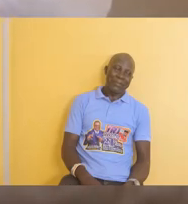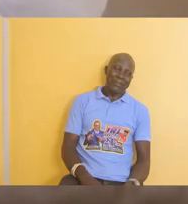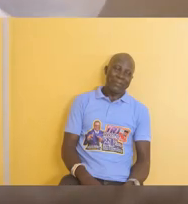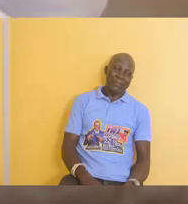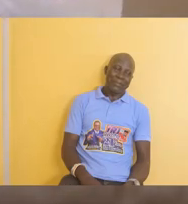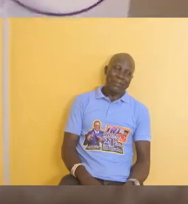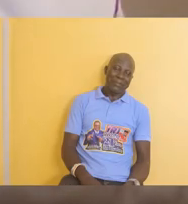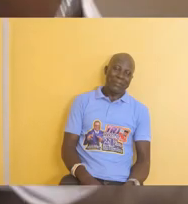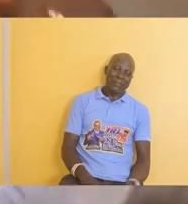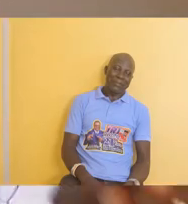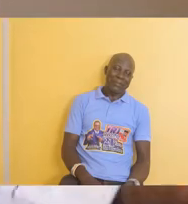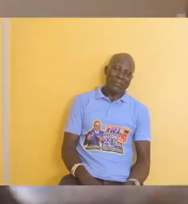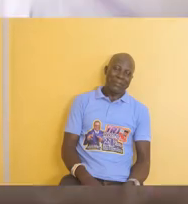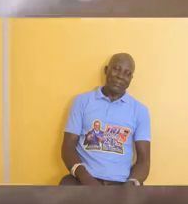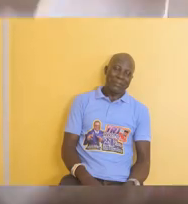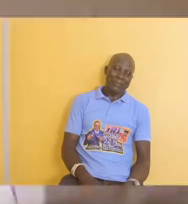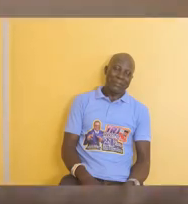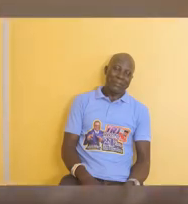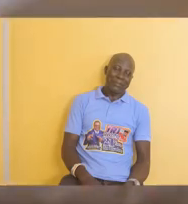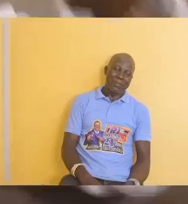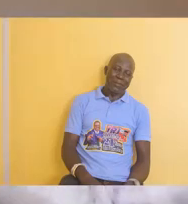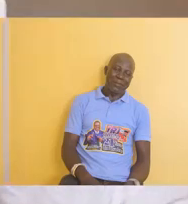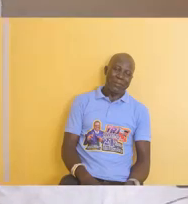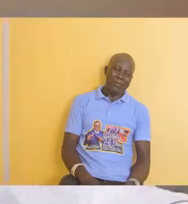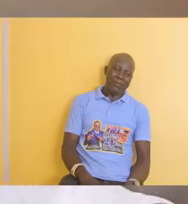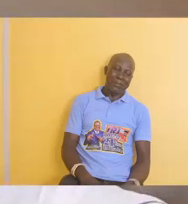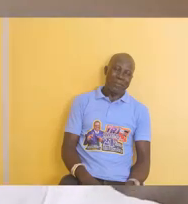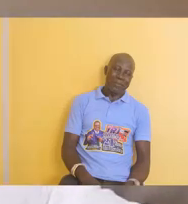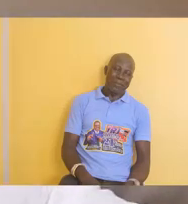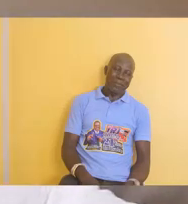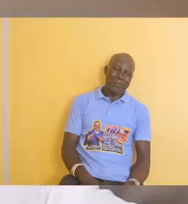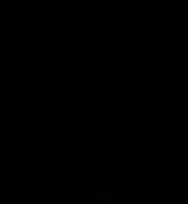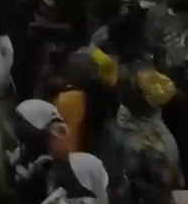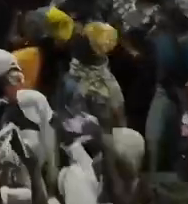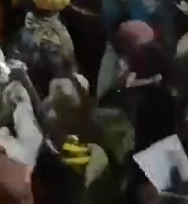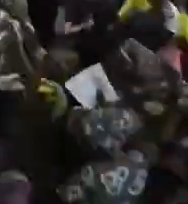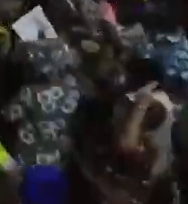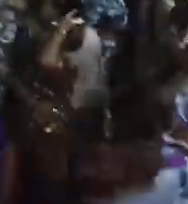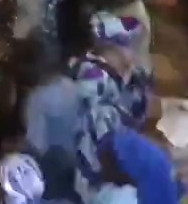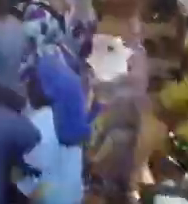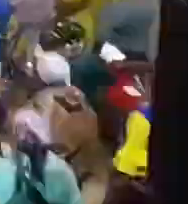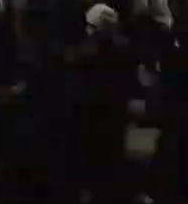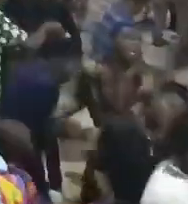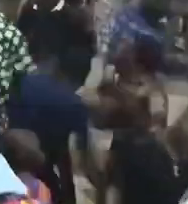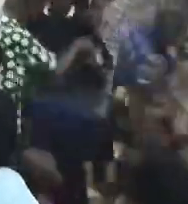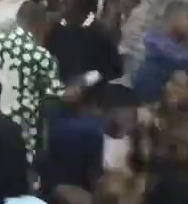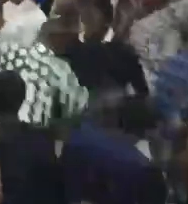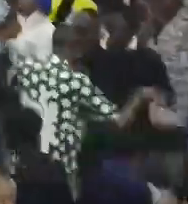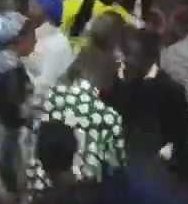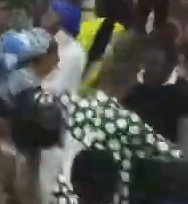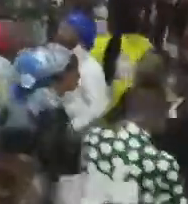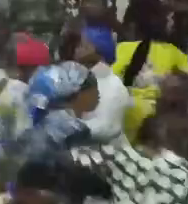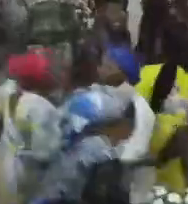but you don't know what I want. Oh, yeah, that's the problem. Amen. Oh, Lord, to me. So, boy, your glory to me,